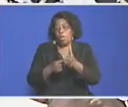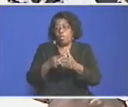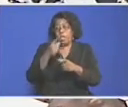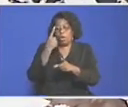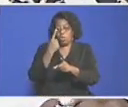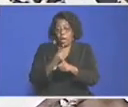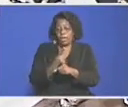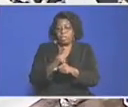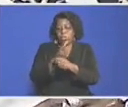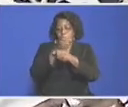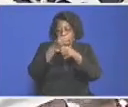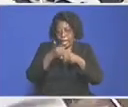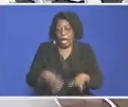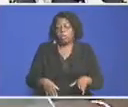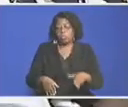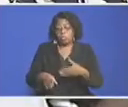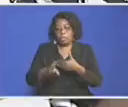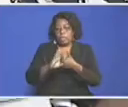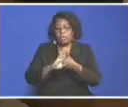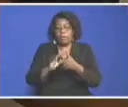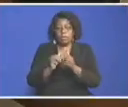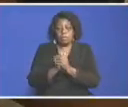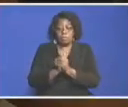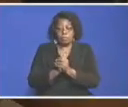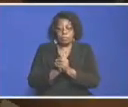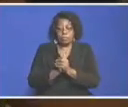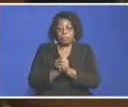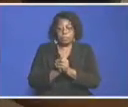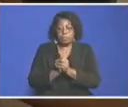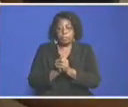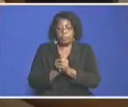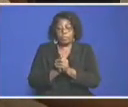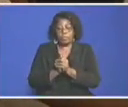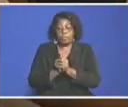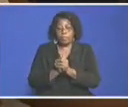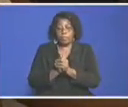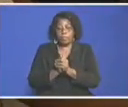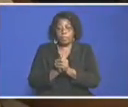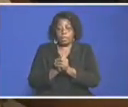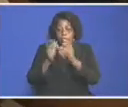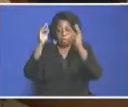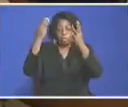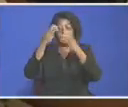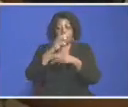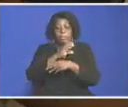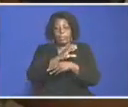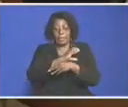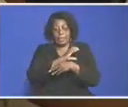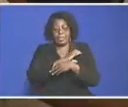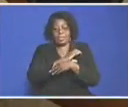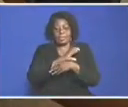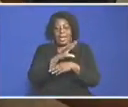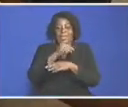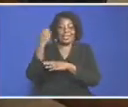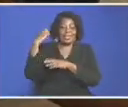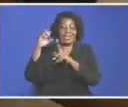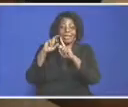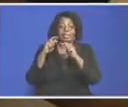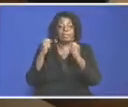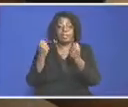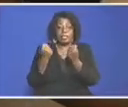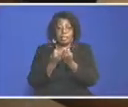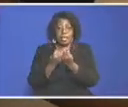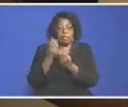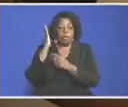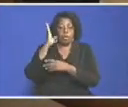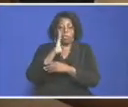without interference. No less than the Commissioner of Police and his entire senior executive management team will